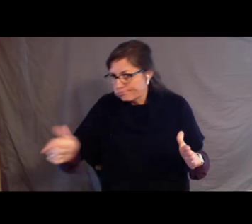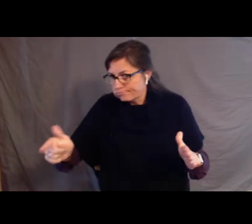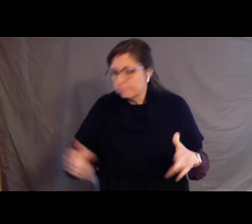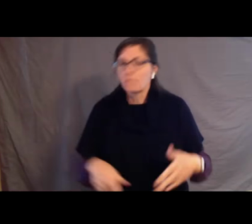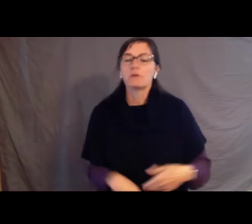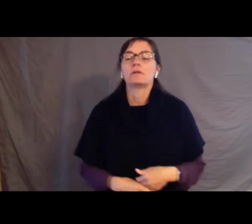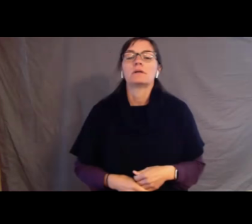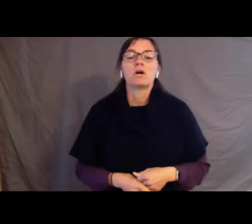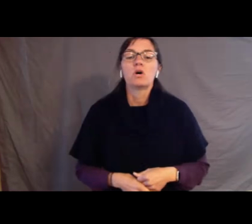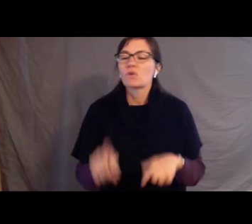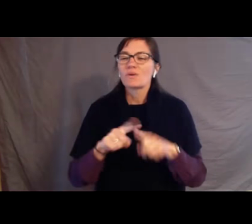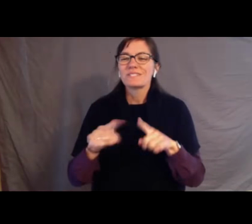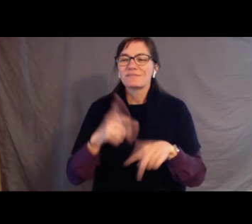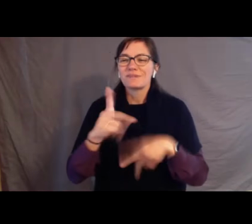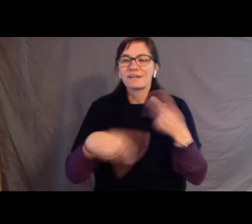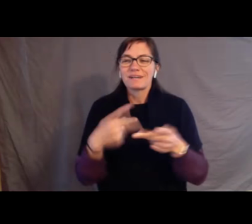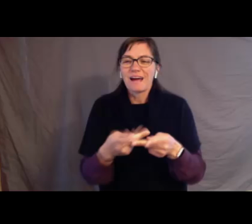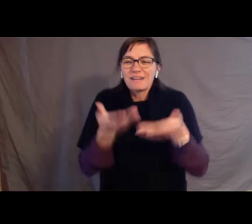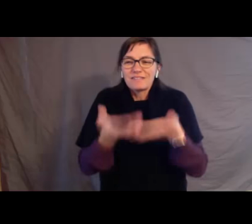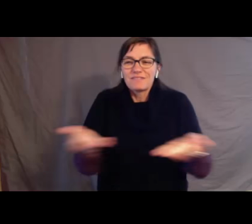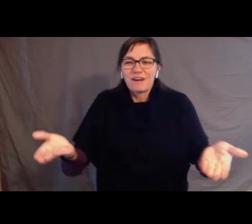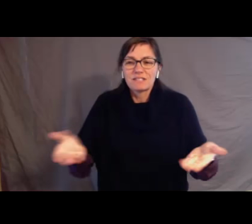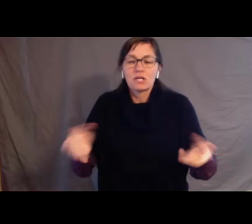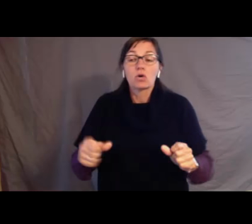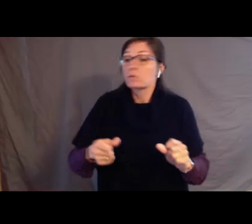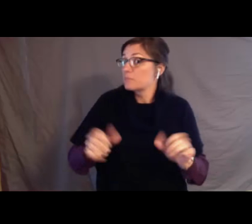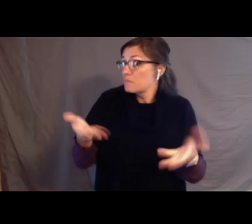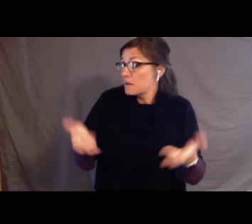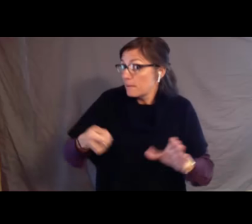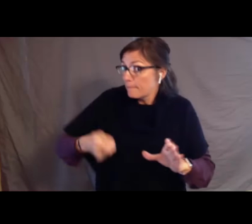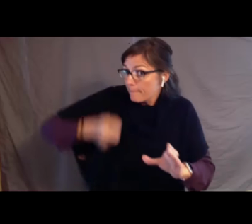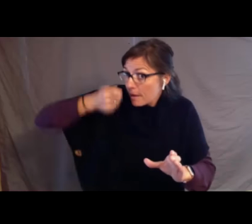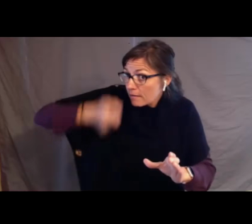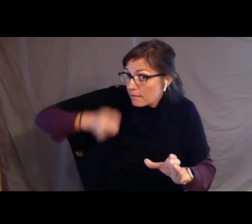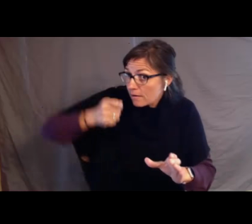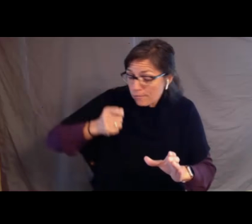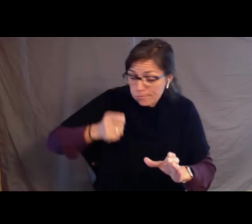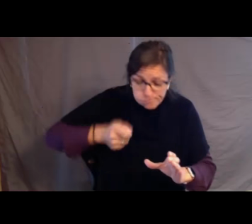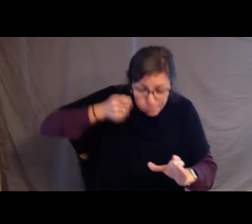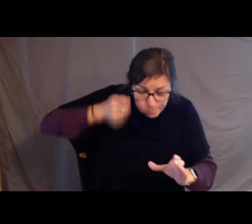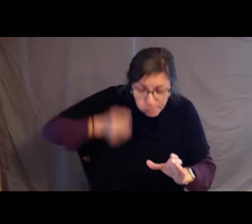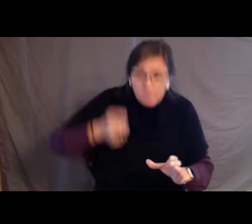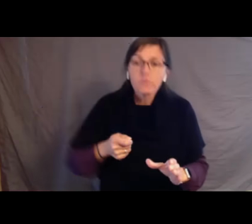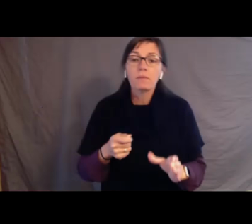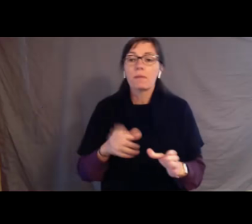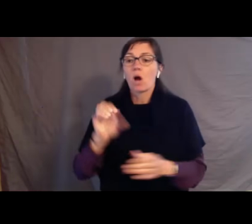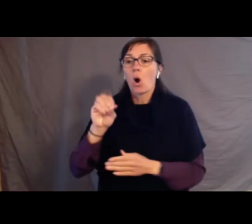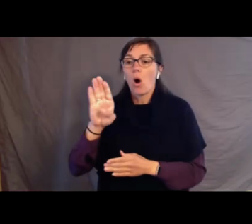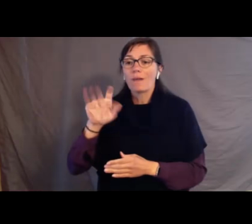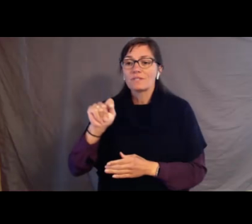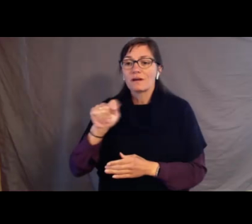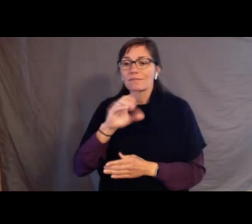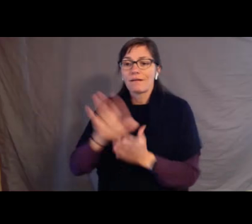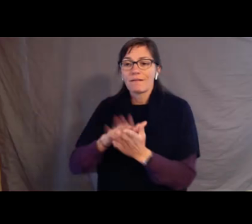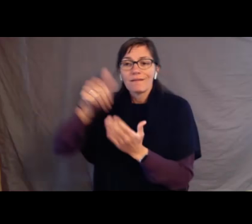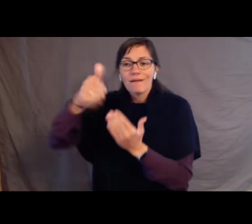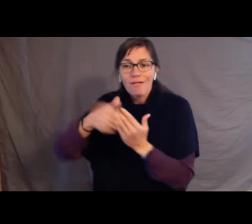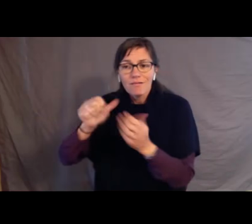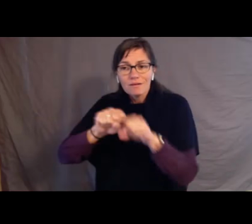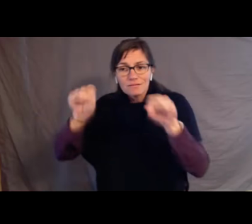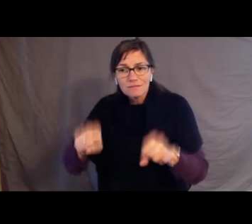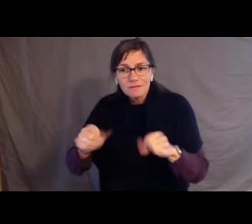the devices could be something like a magnifying glass, an object in a calendar system, or a marker, as well